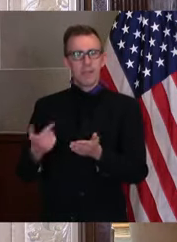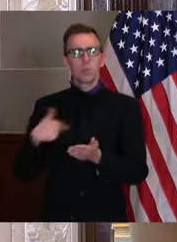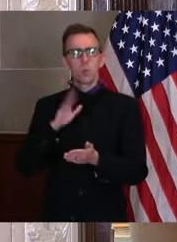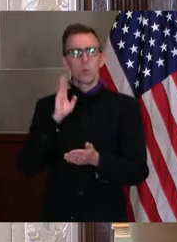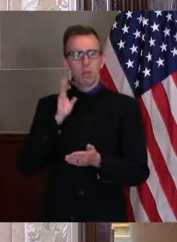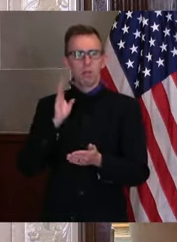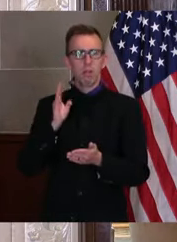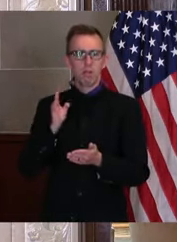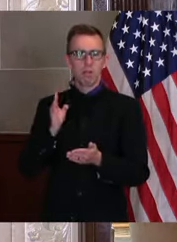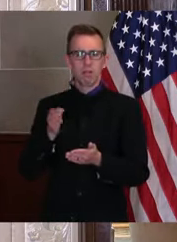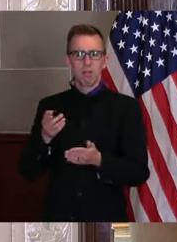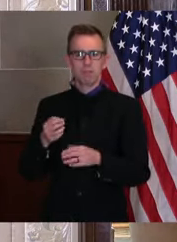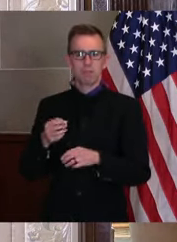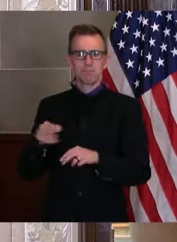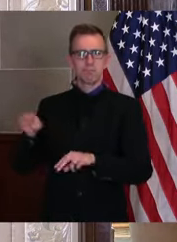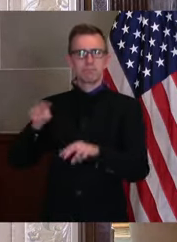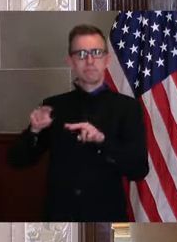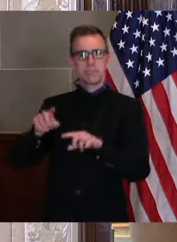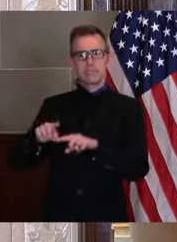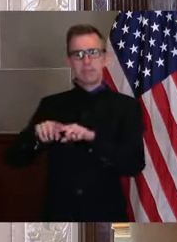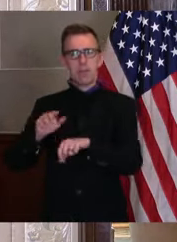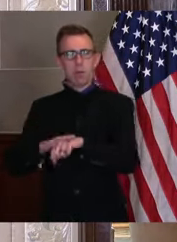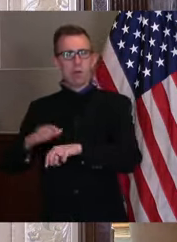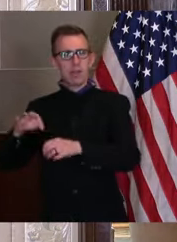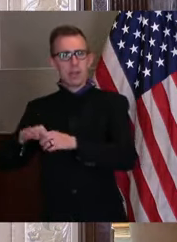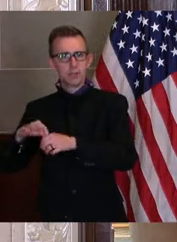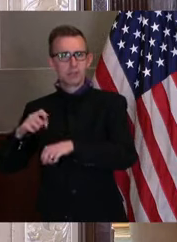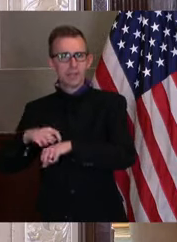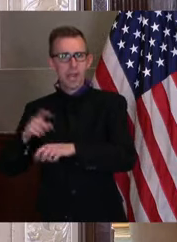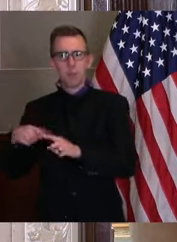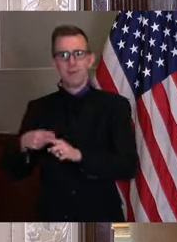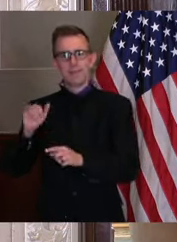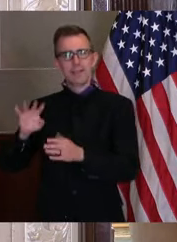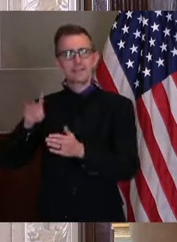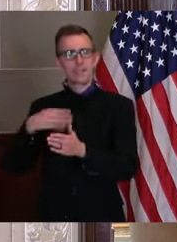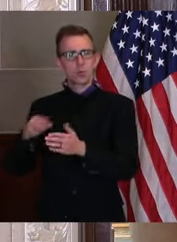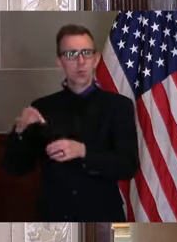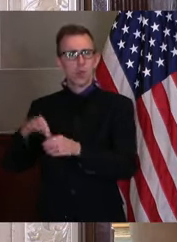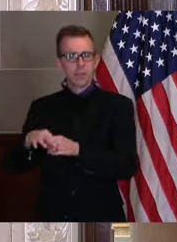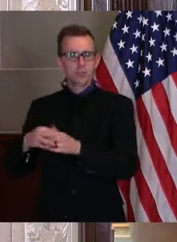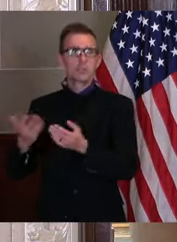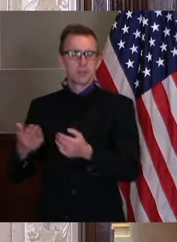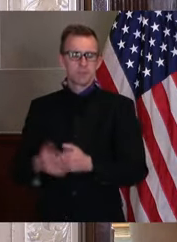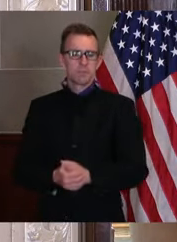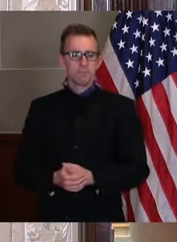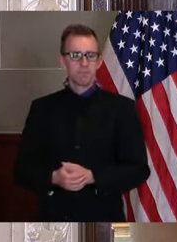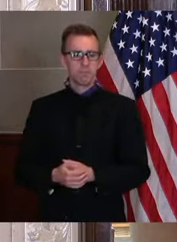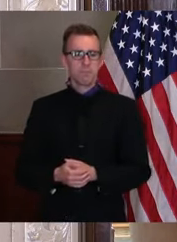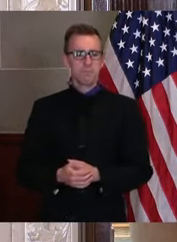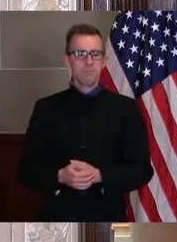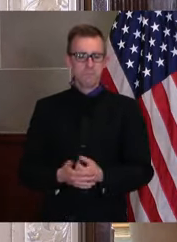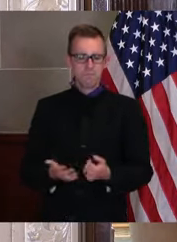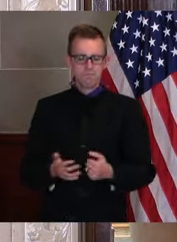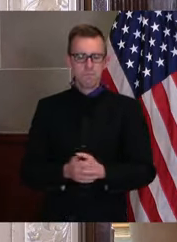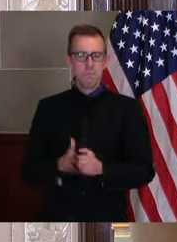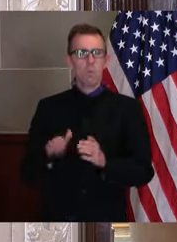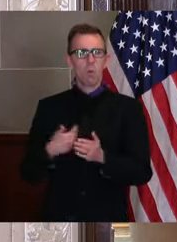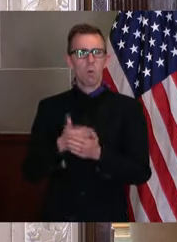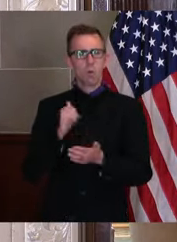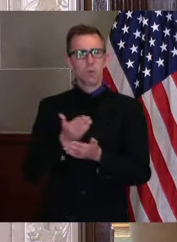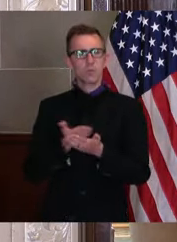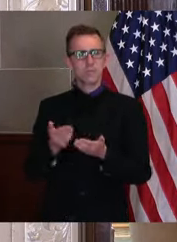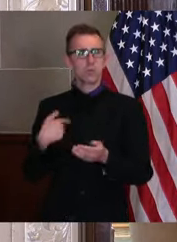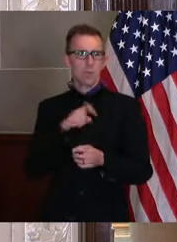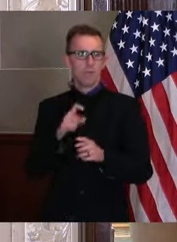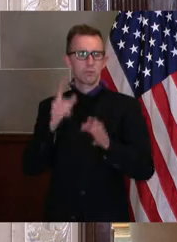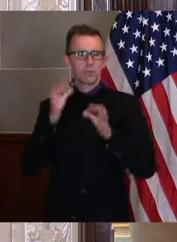dependent on election times or when they're scheduled to go in the elections, whether it's in the primary or the general. So all of those things we'll have to kind of